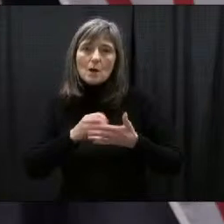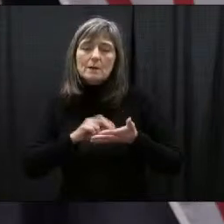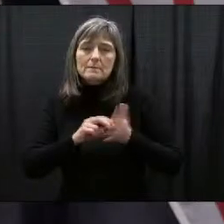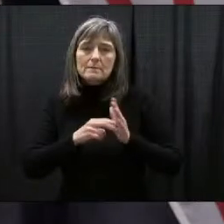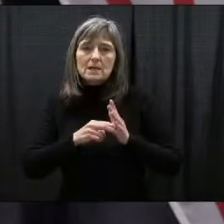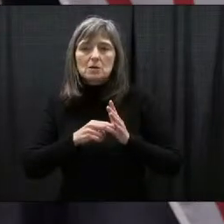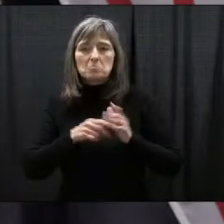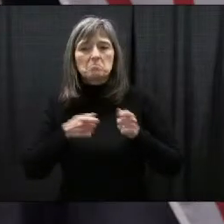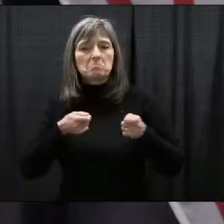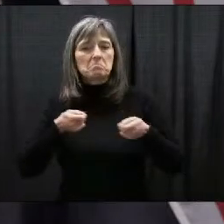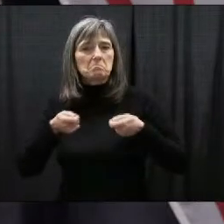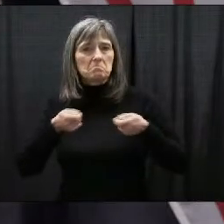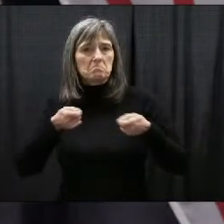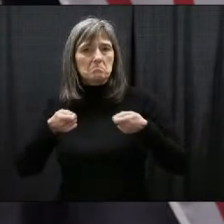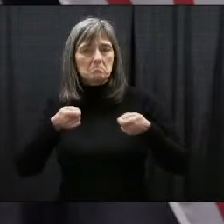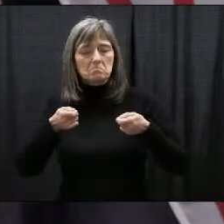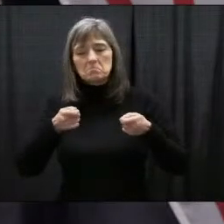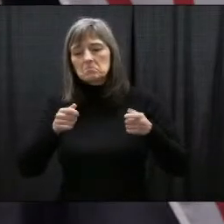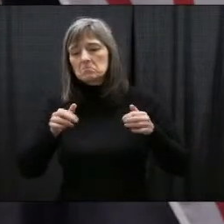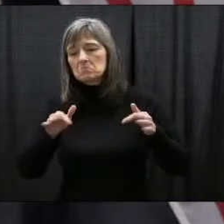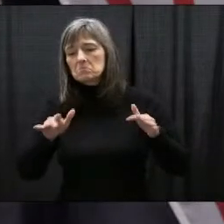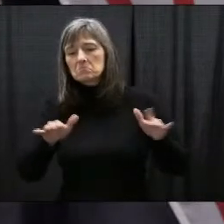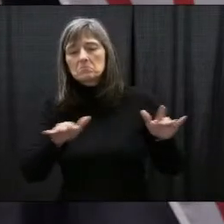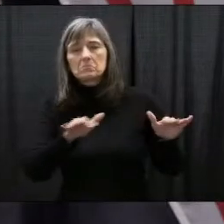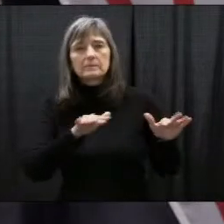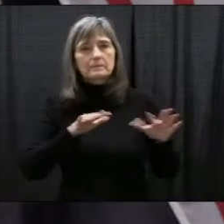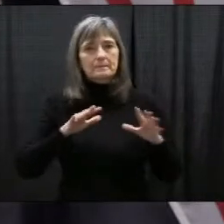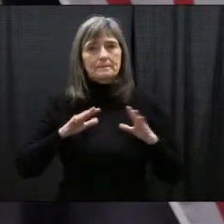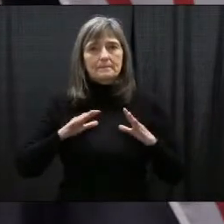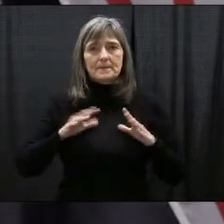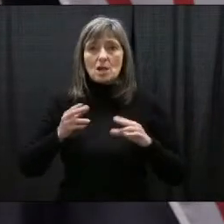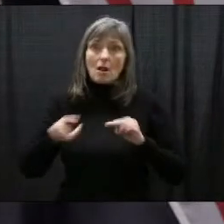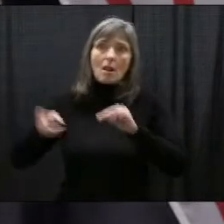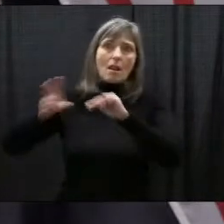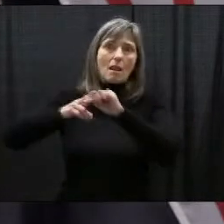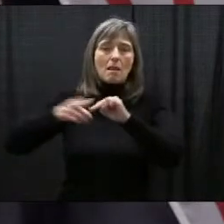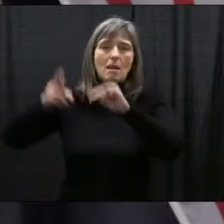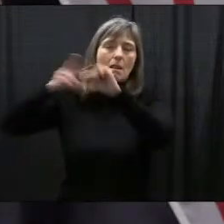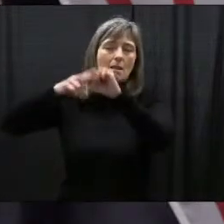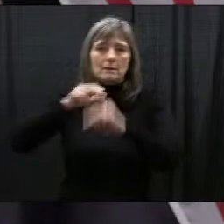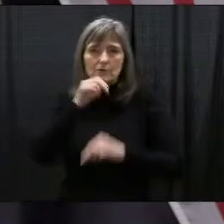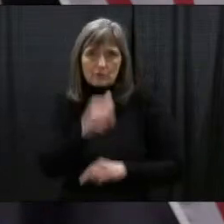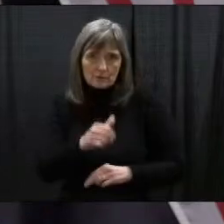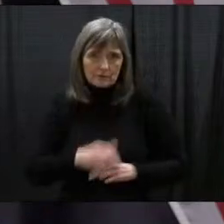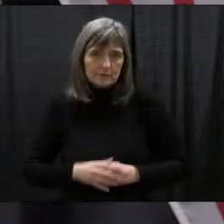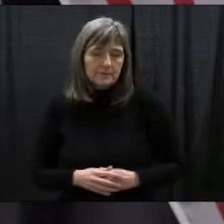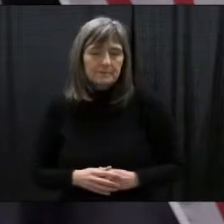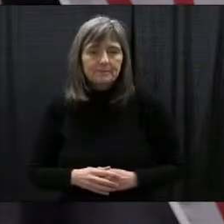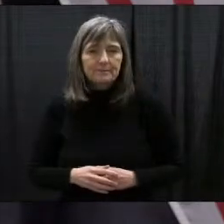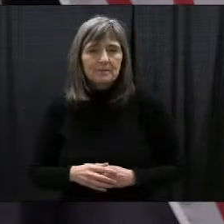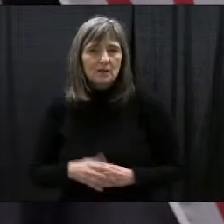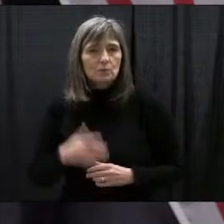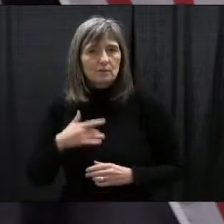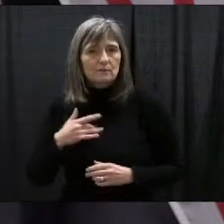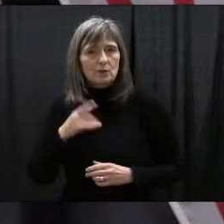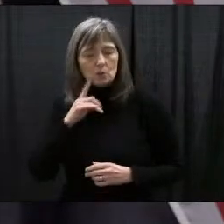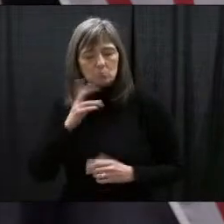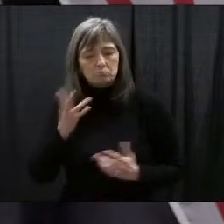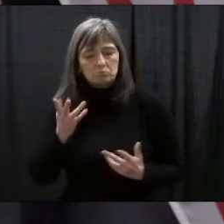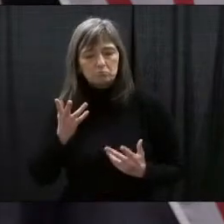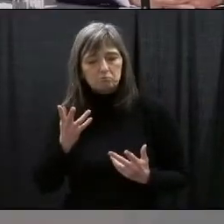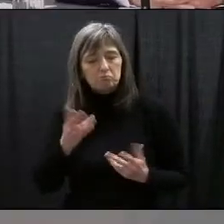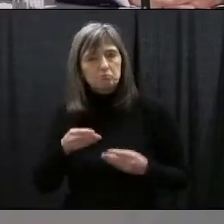allow us to be able to absorb those bumps and be able to move forward as smoothly as